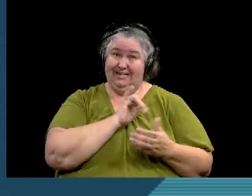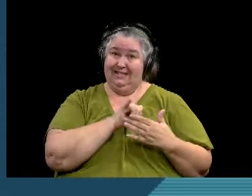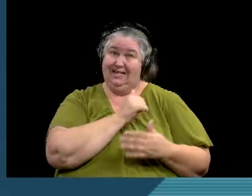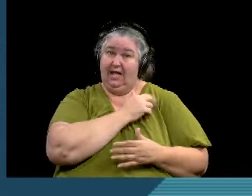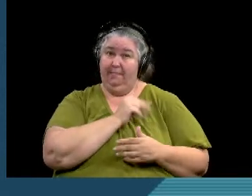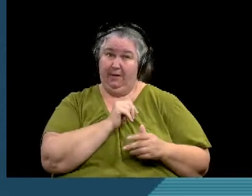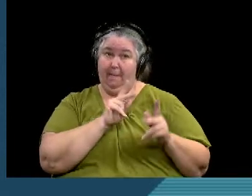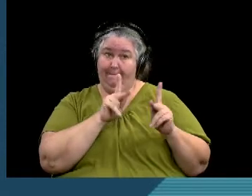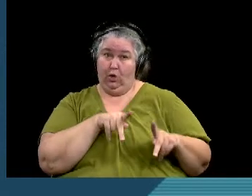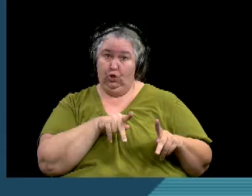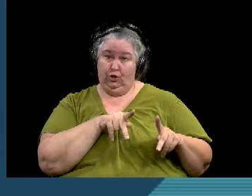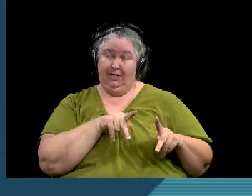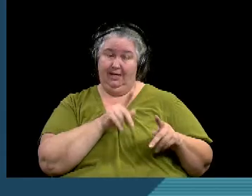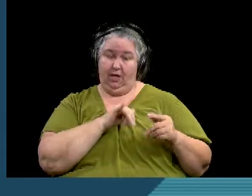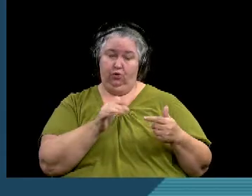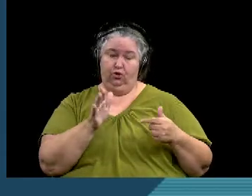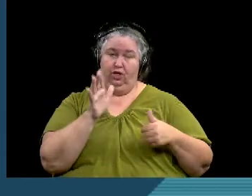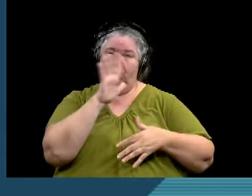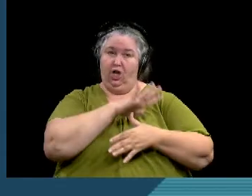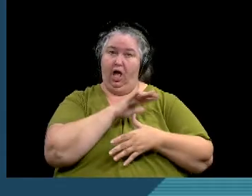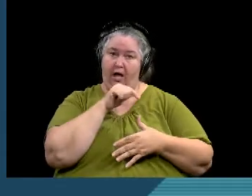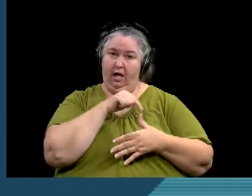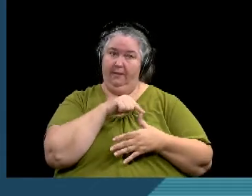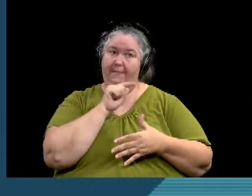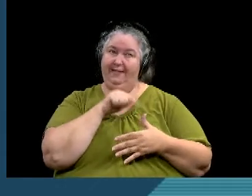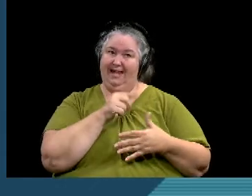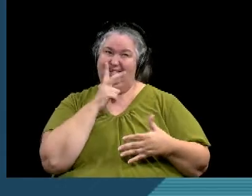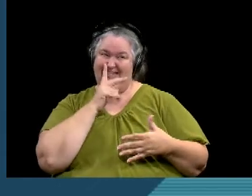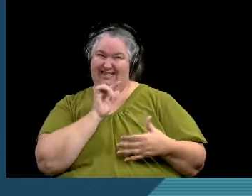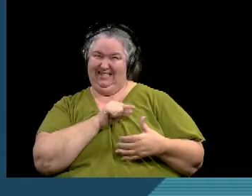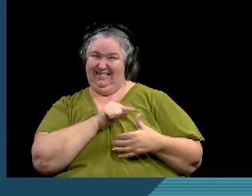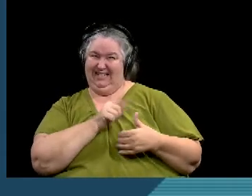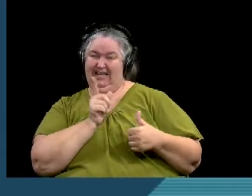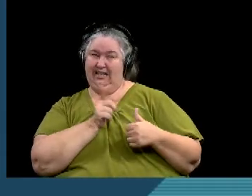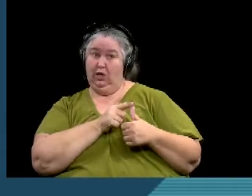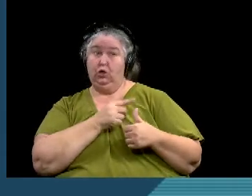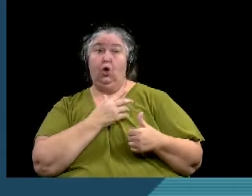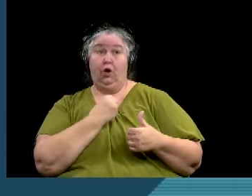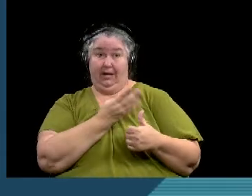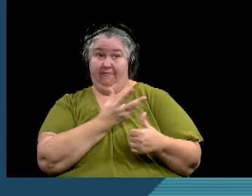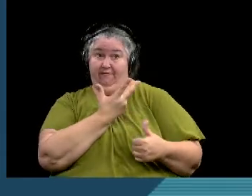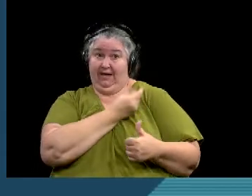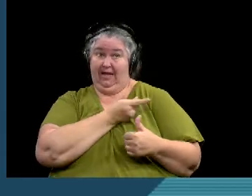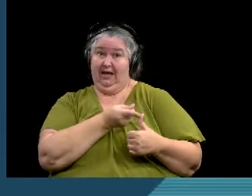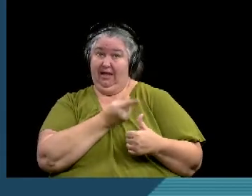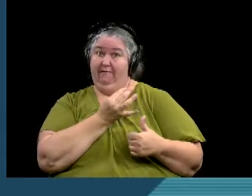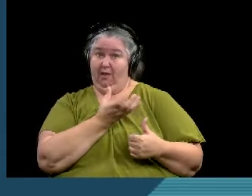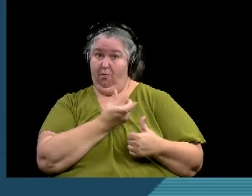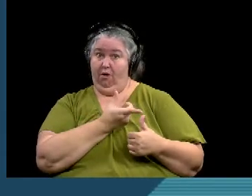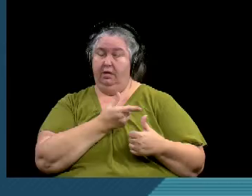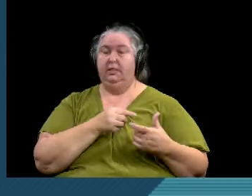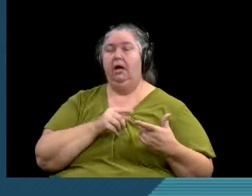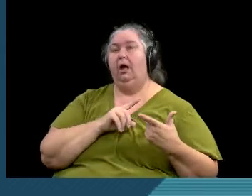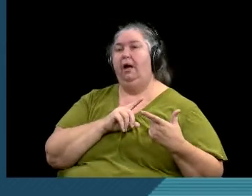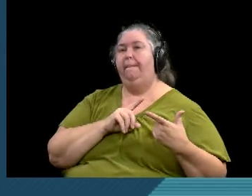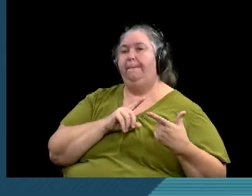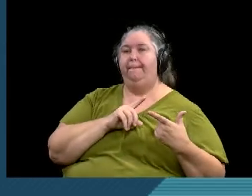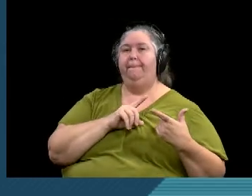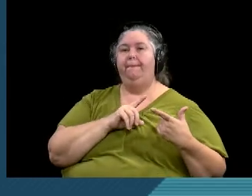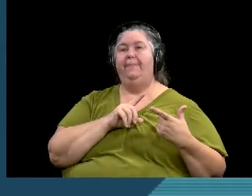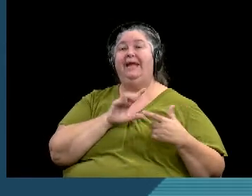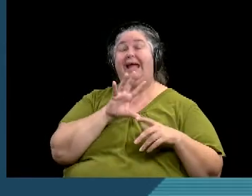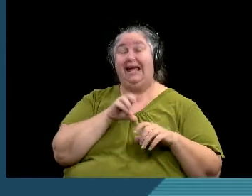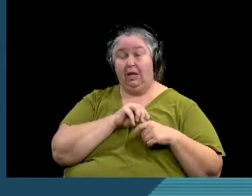seen the initial allocations going to the hospitals. But also included in phase 1A are EMS providers,